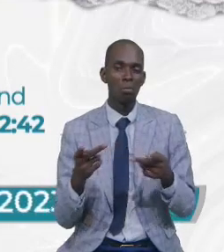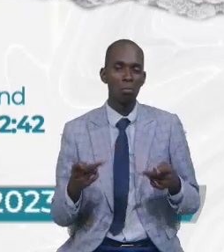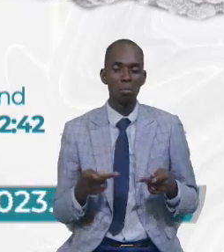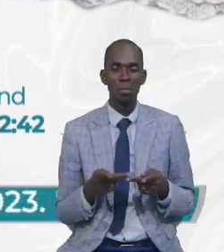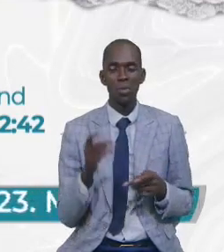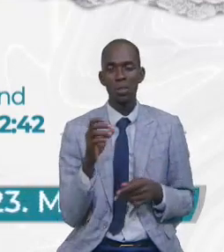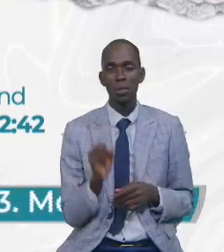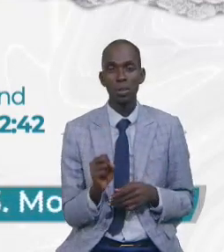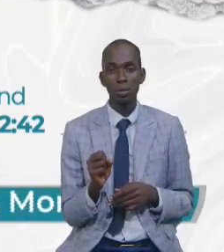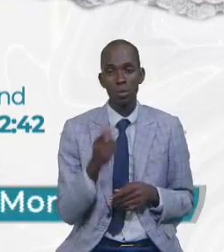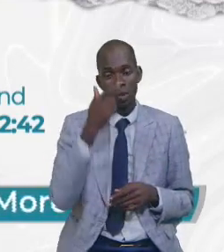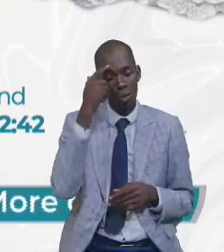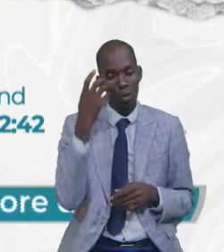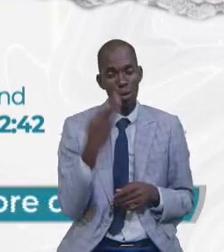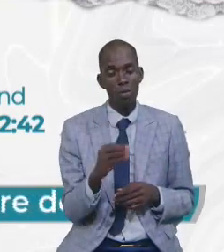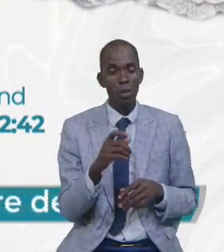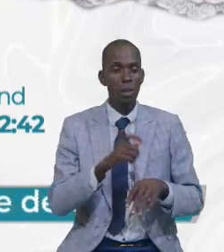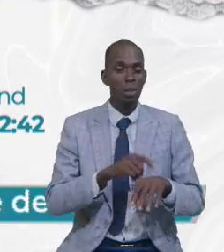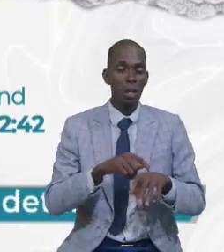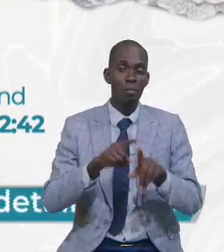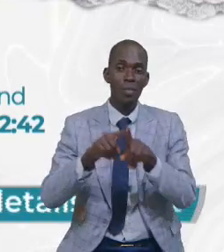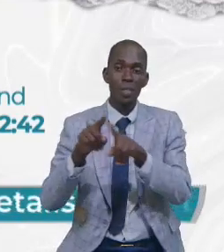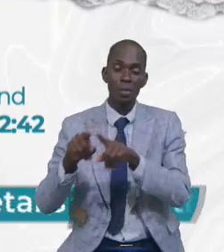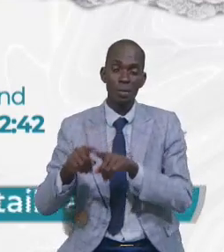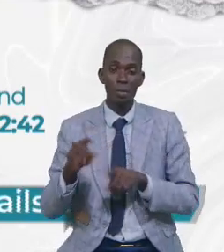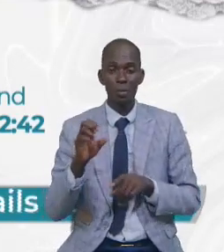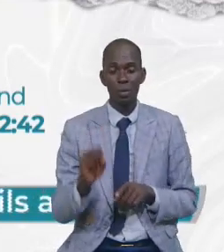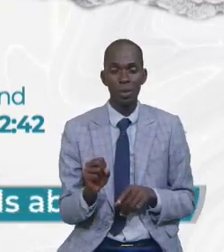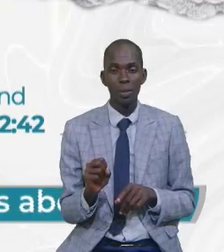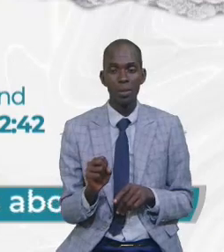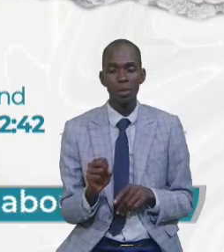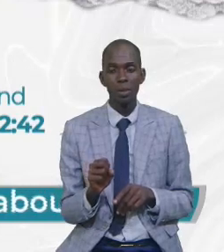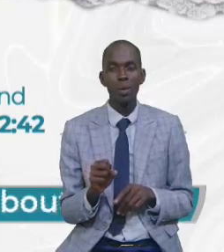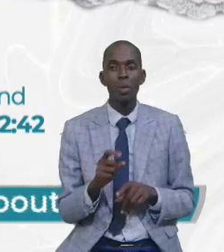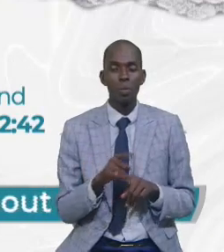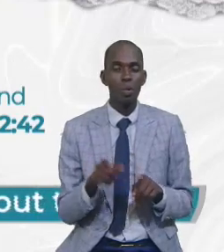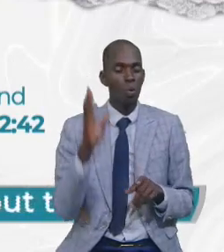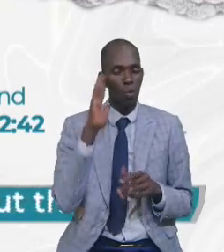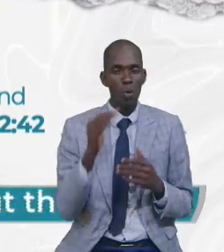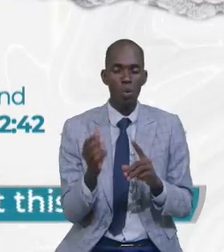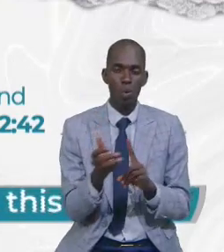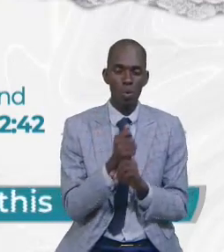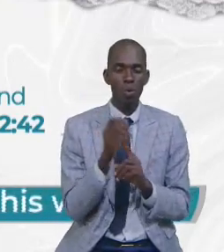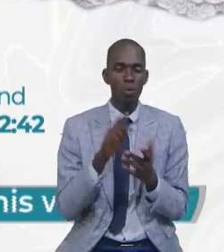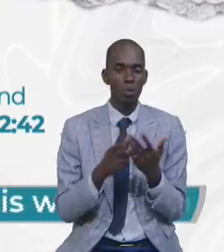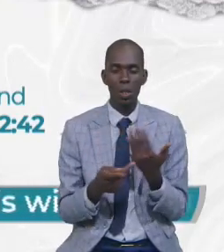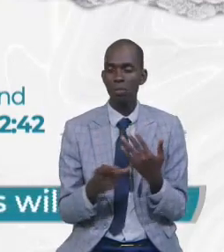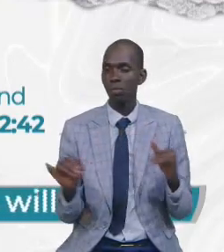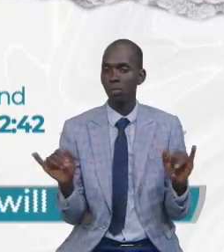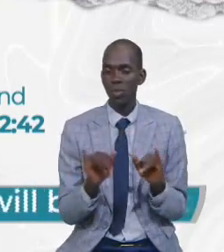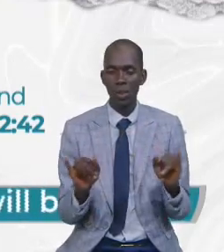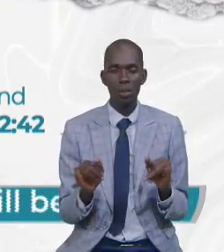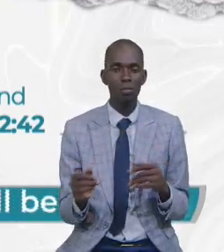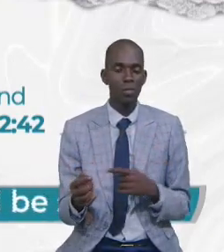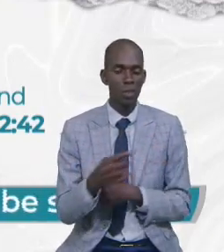because of the time zone, but we are to do it the same day on the